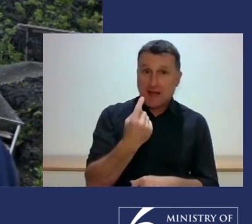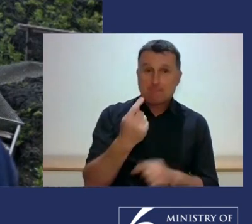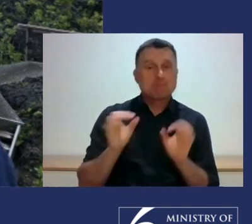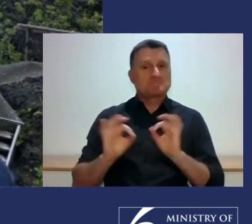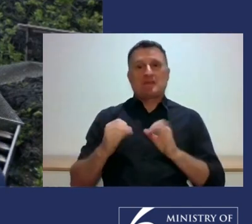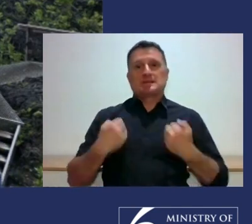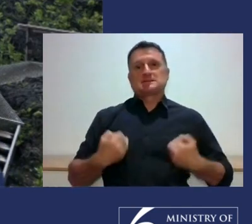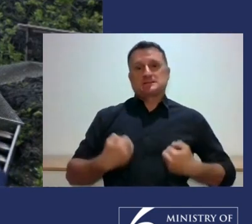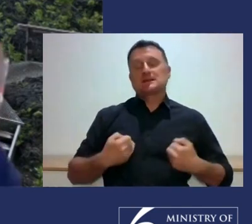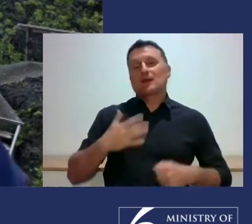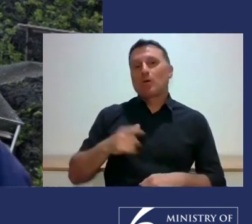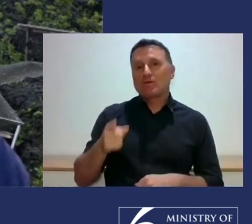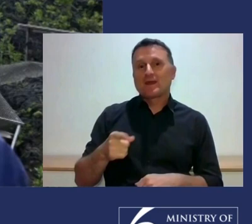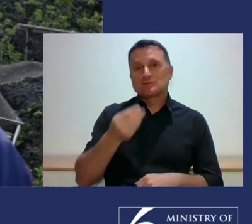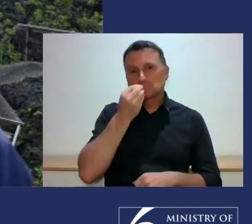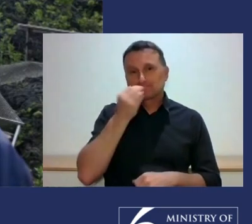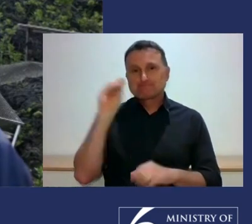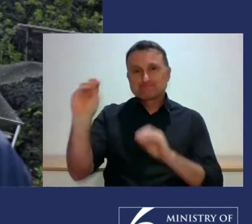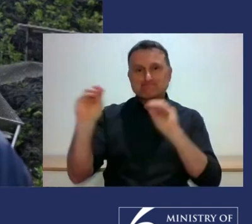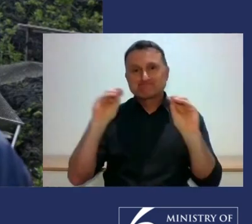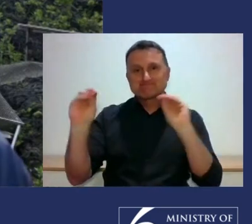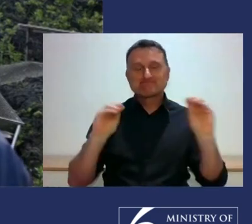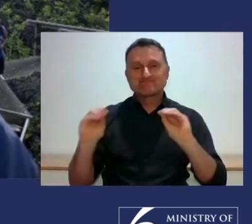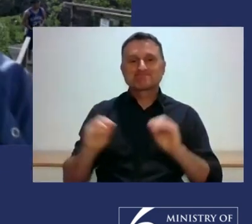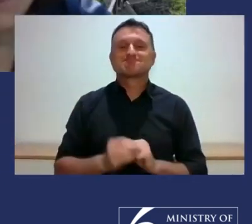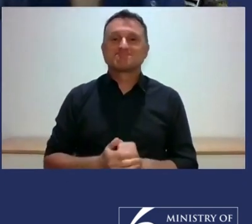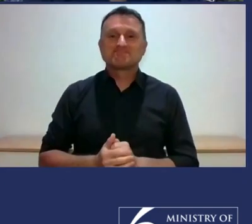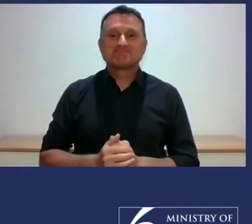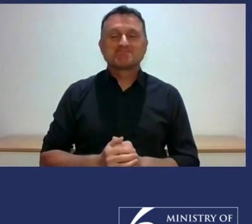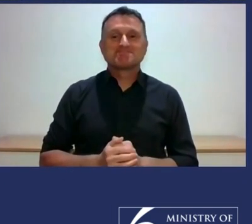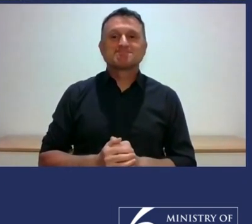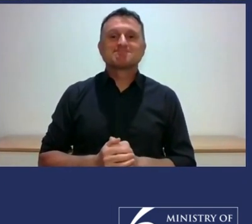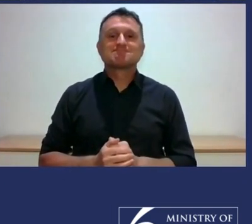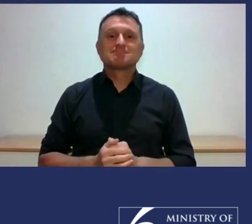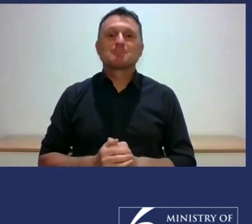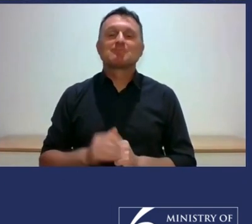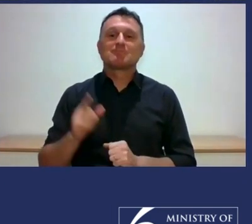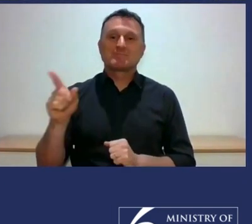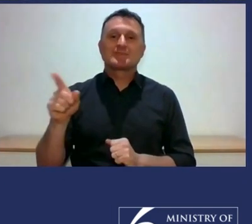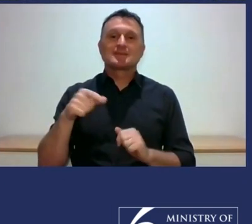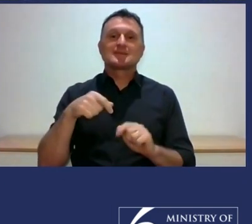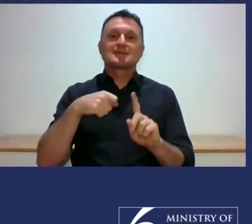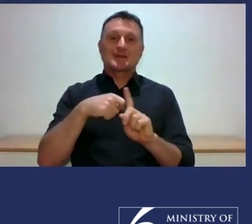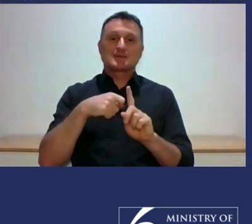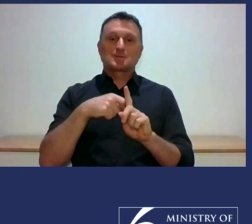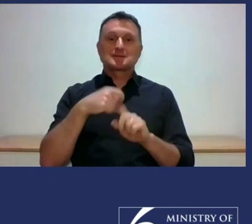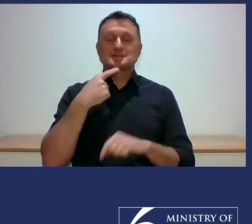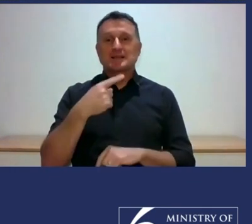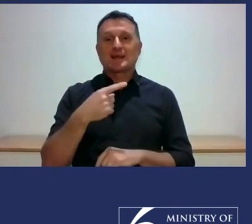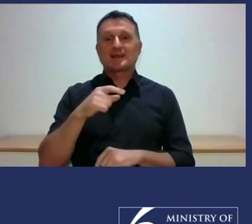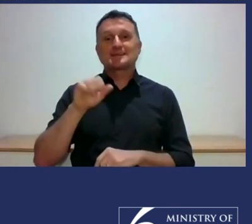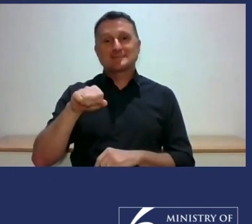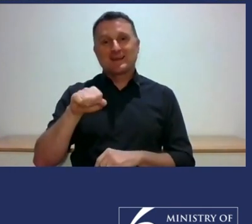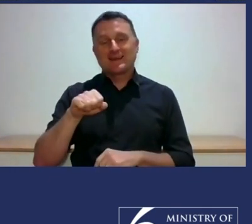message. And we love you. Yeah, I mean, you're really nice, Kara, but I'd really like to not see you when I was about to